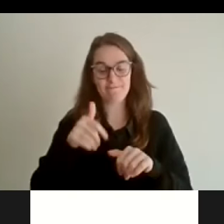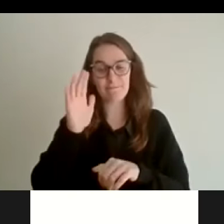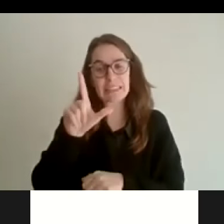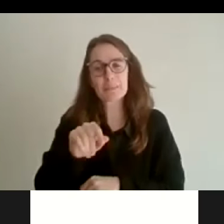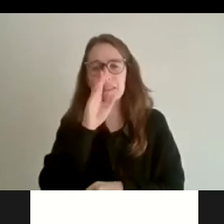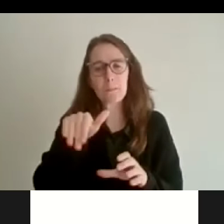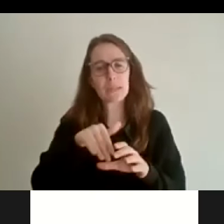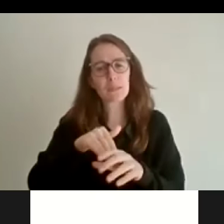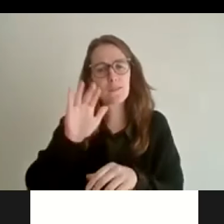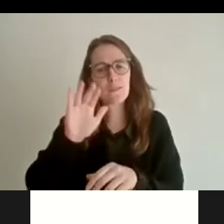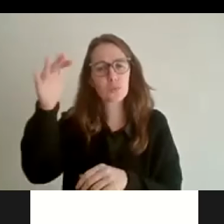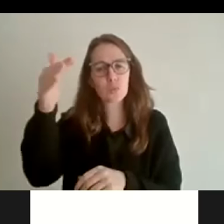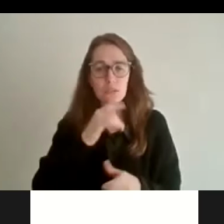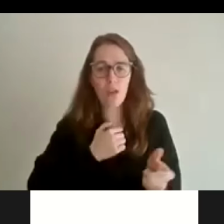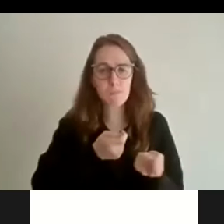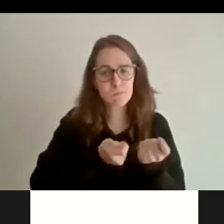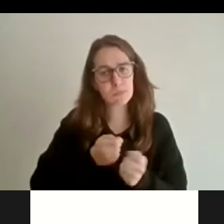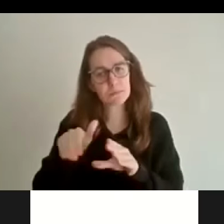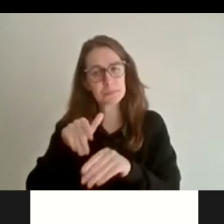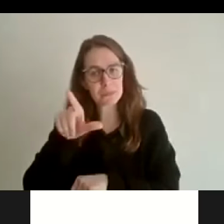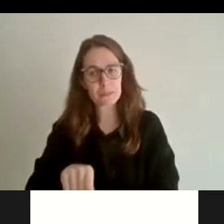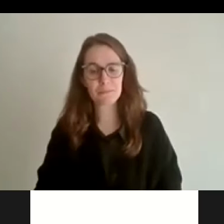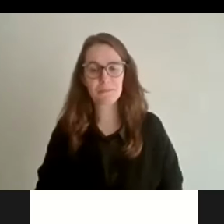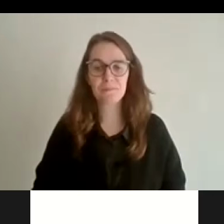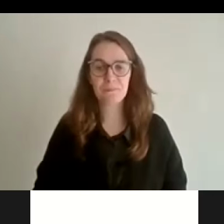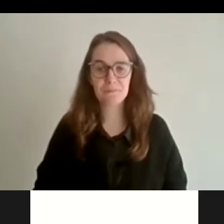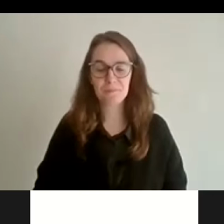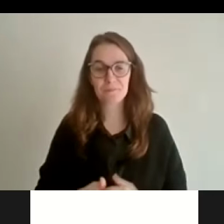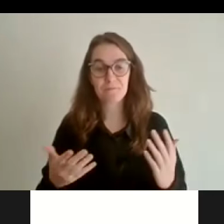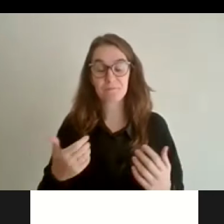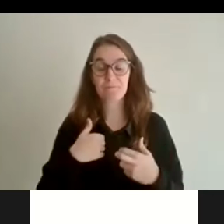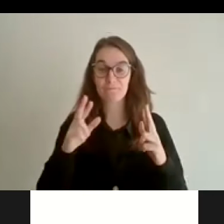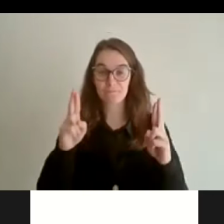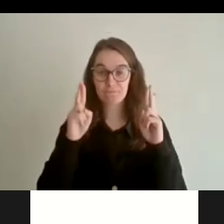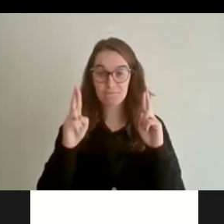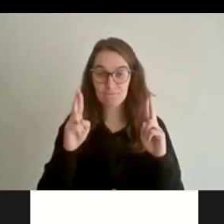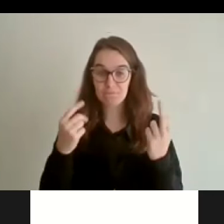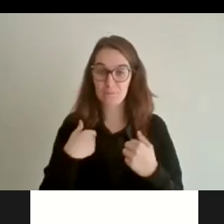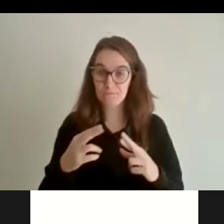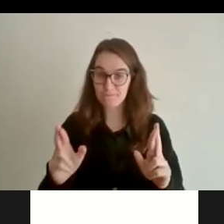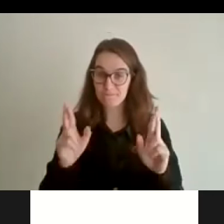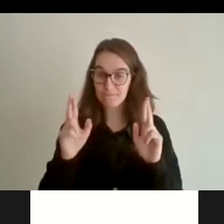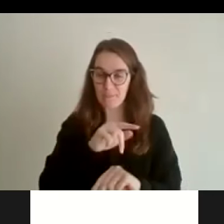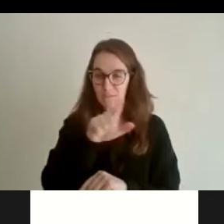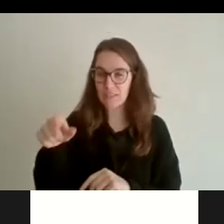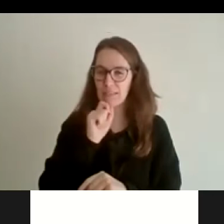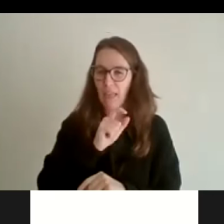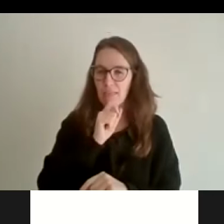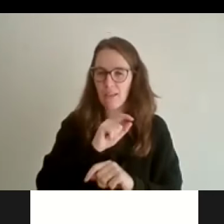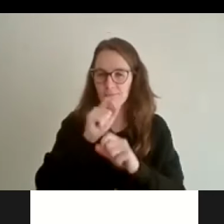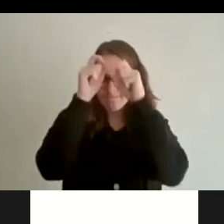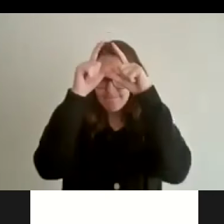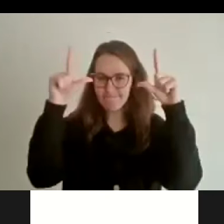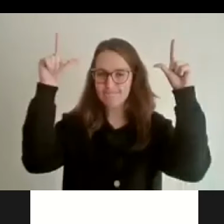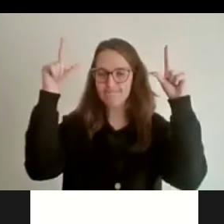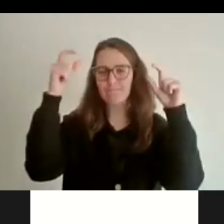upcoming events. And we really hope that this event helped you to gain more